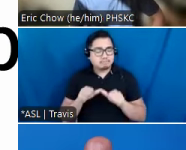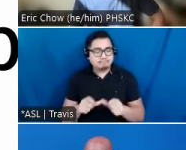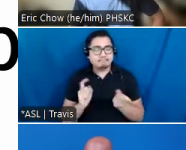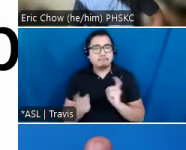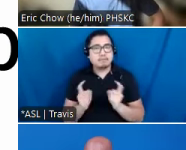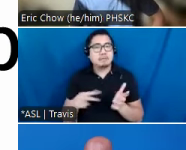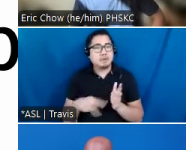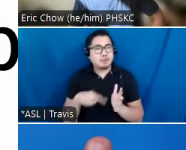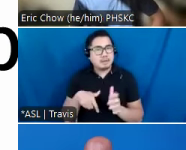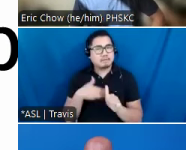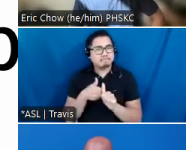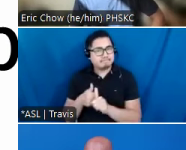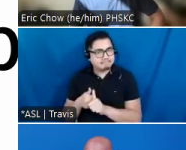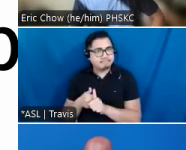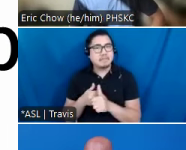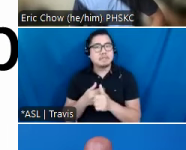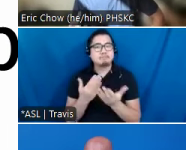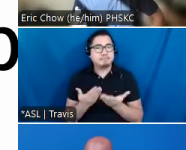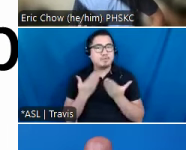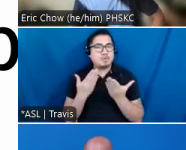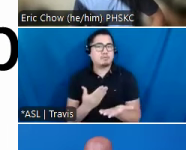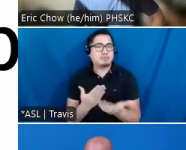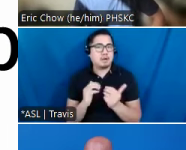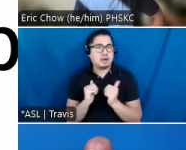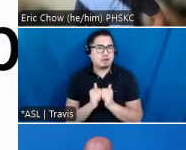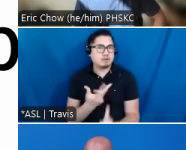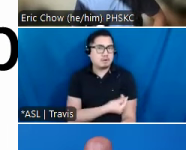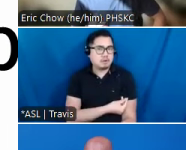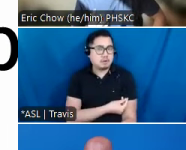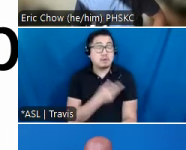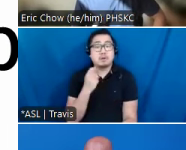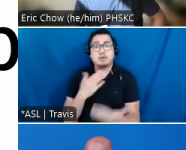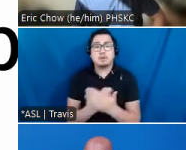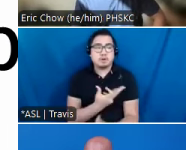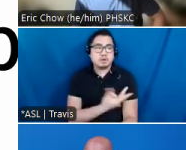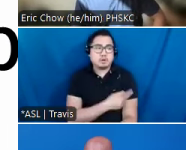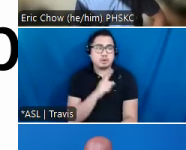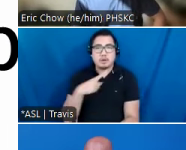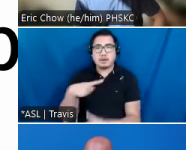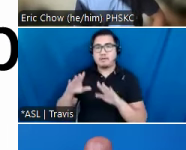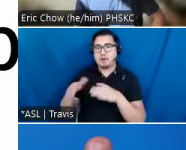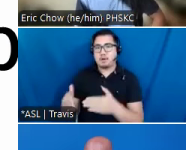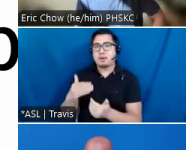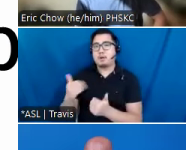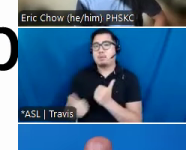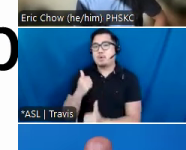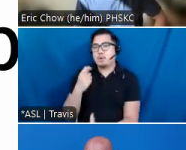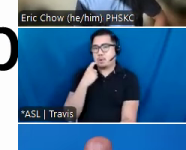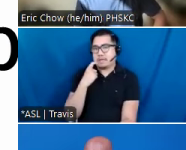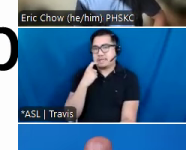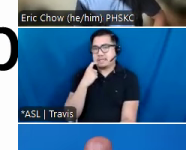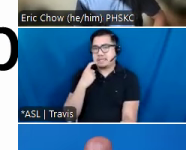stay up to date with recommended vaccinations. The new vaccines target our more recent variants, just like this